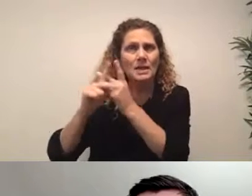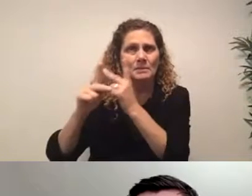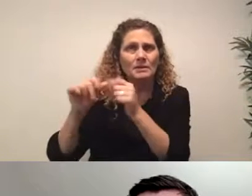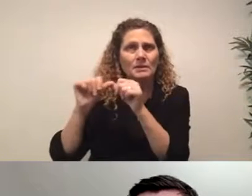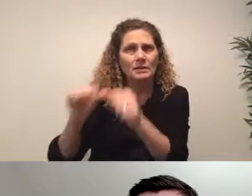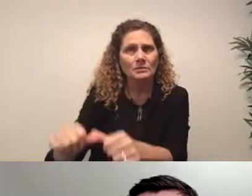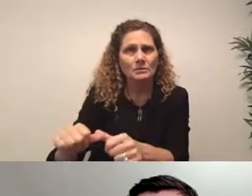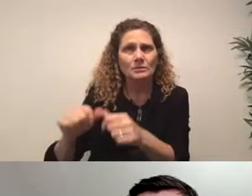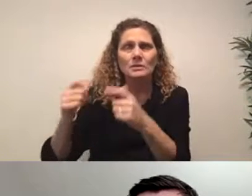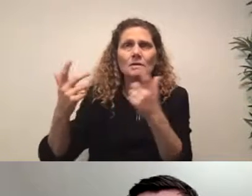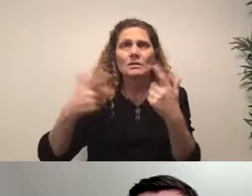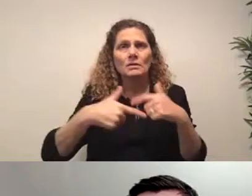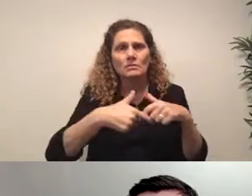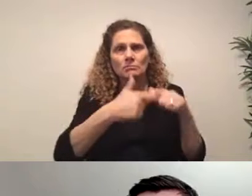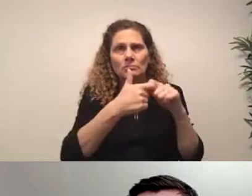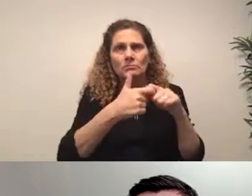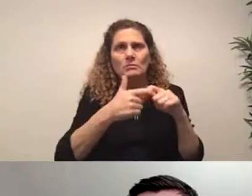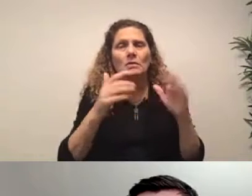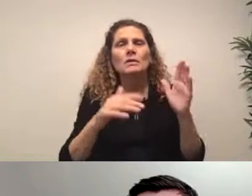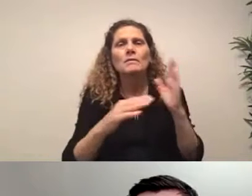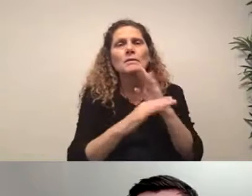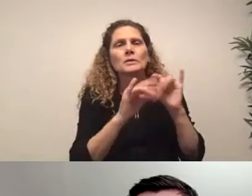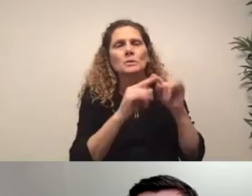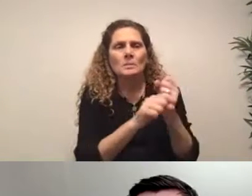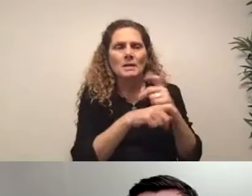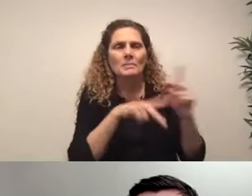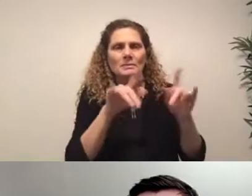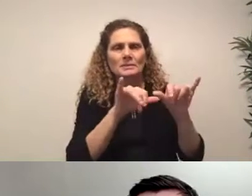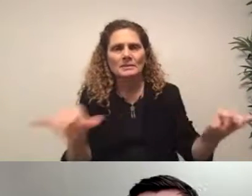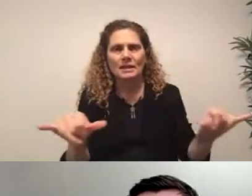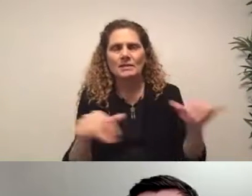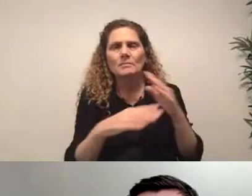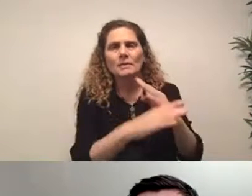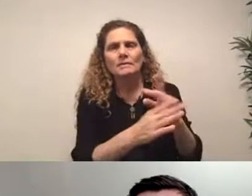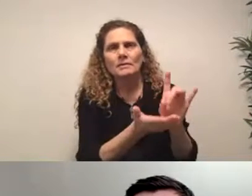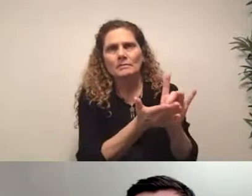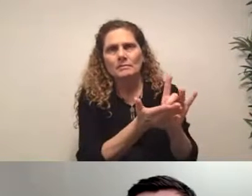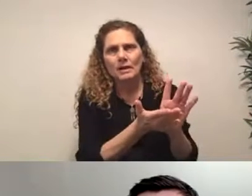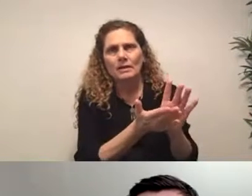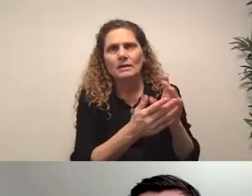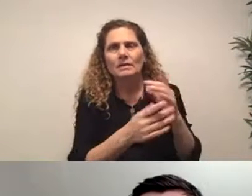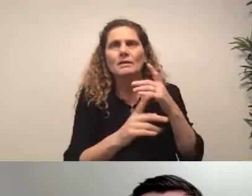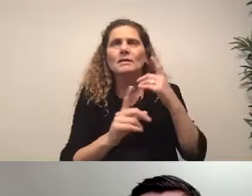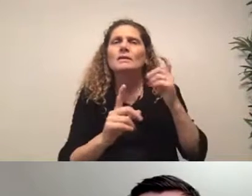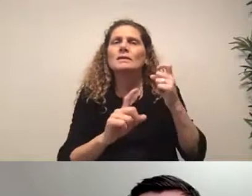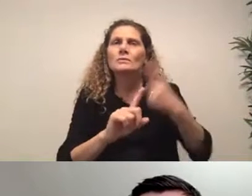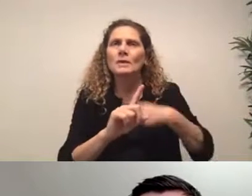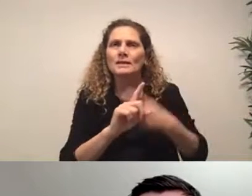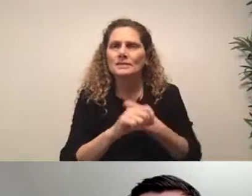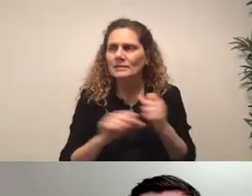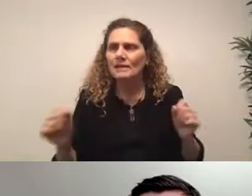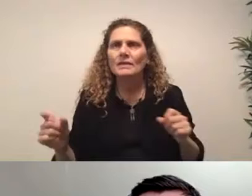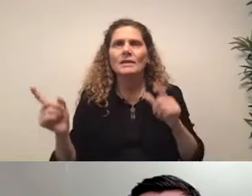But I've talked to both advocates for tenants as well as representatives of landlords, and they